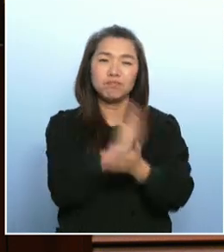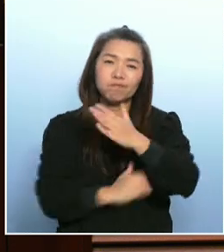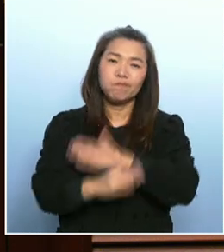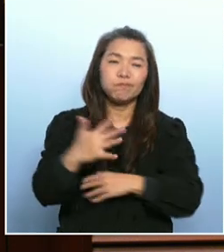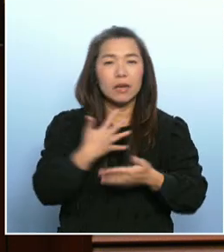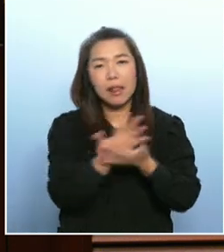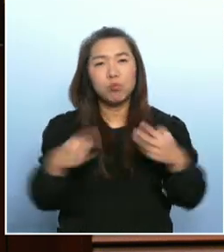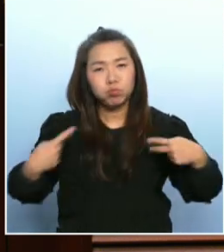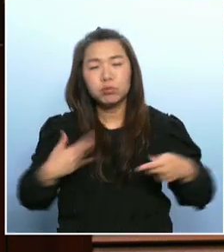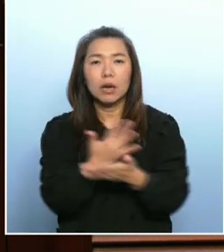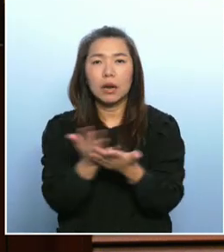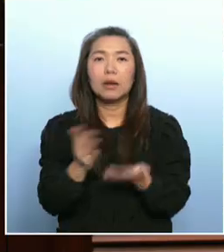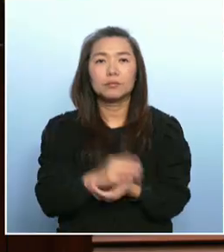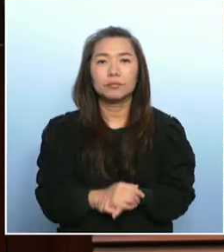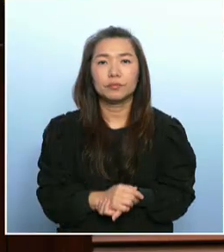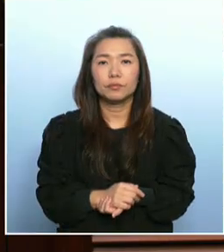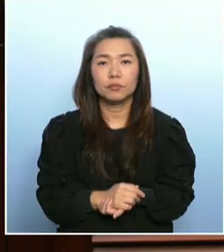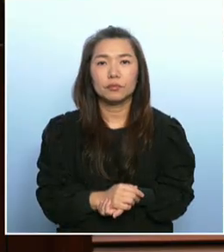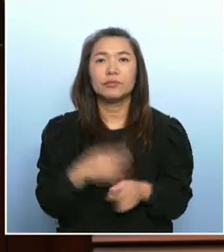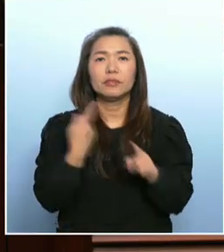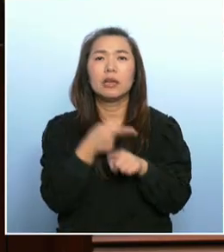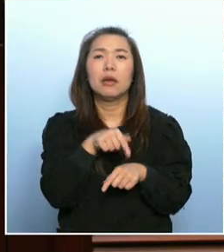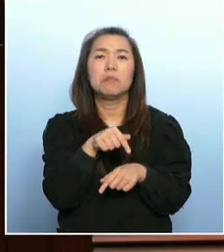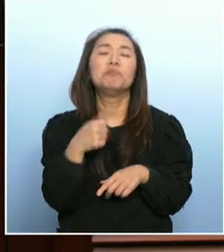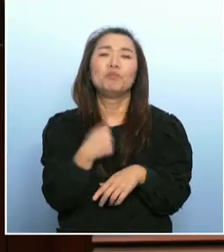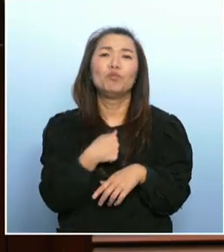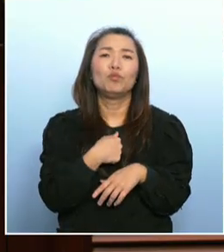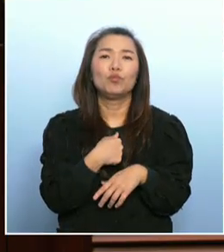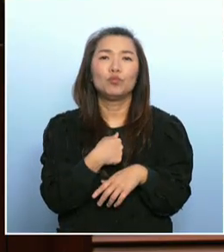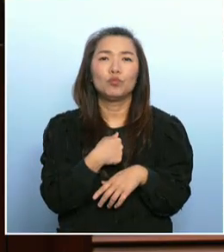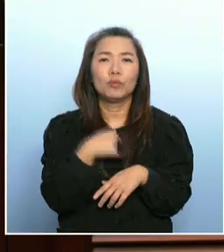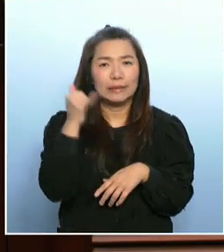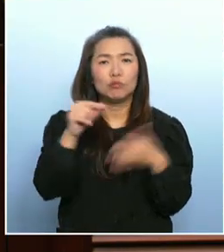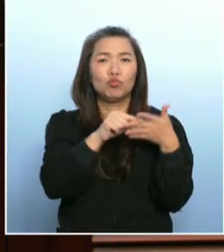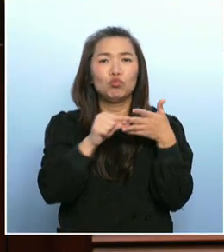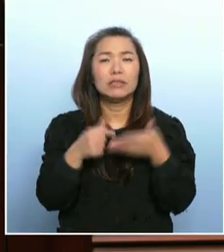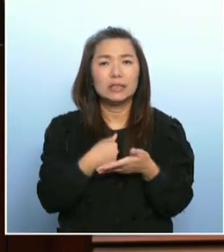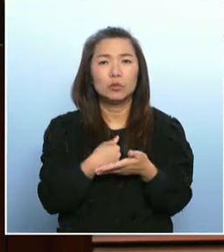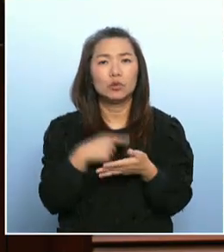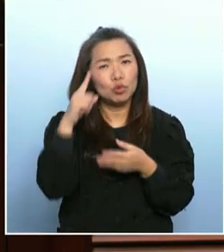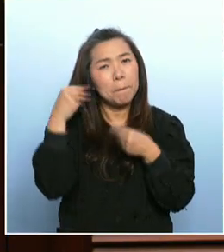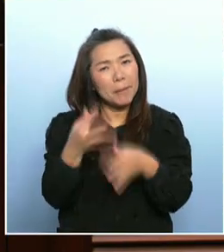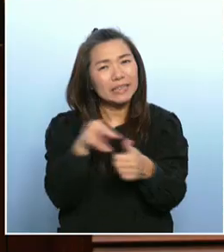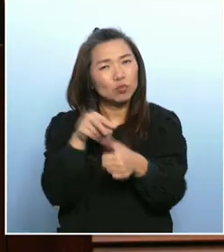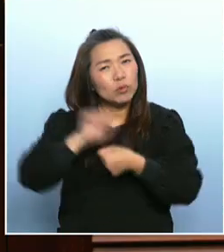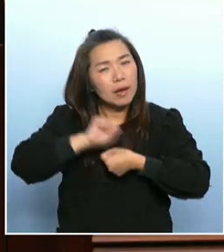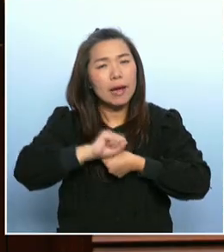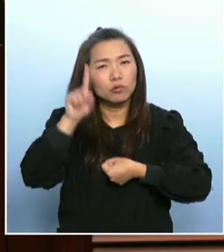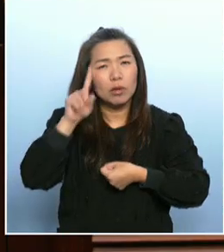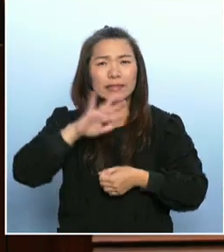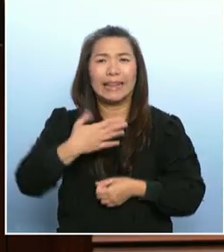them integrate into the community. For persons with physical or intellectual disabilities who need